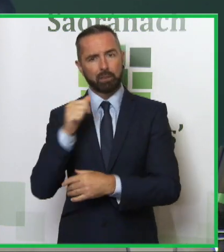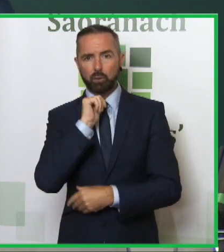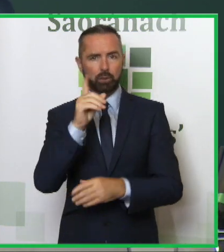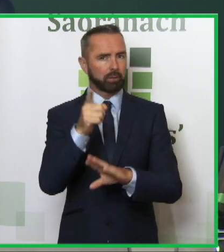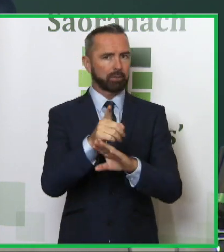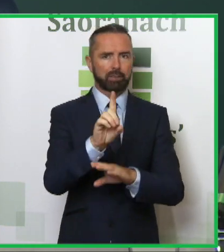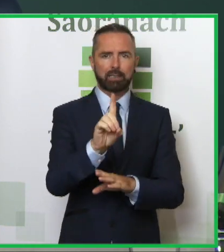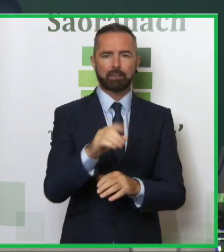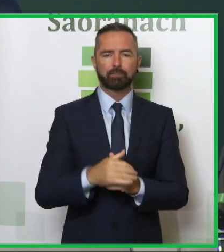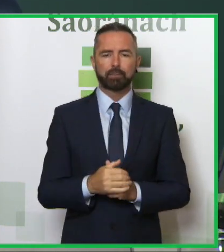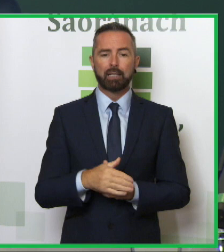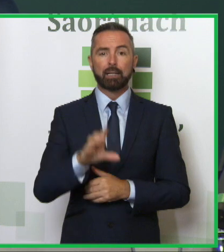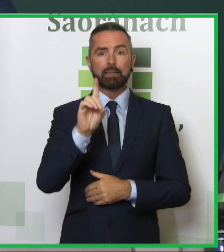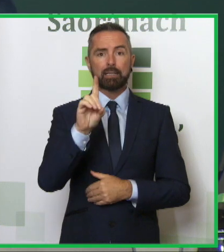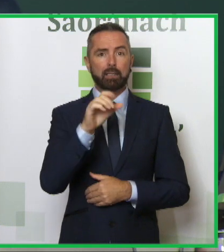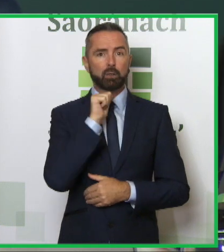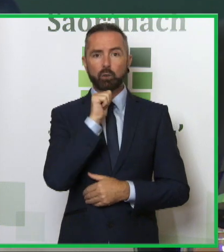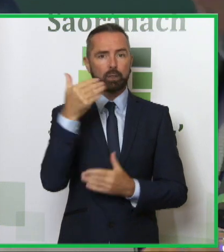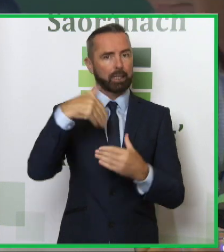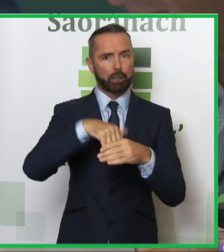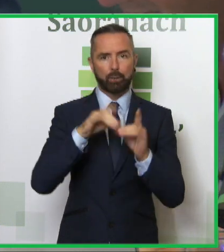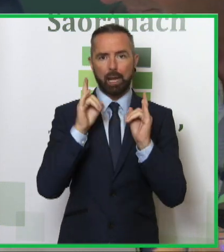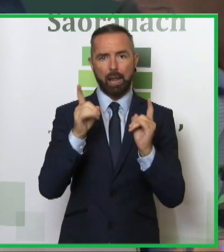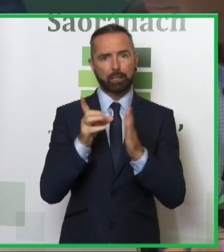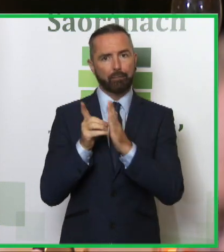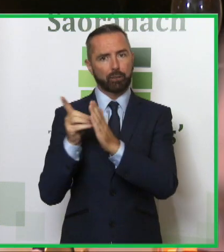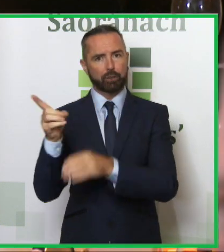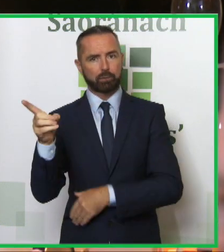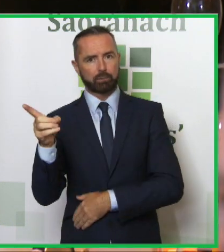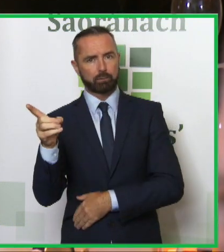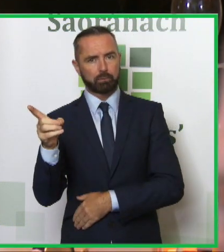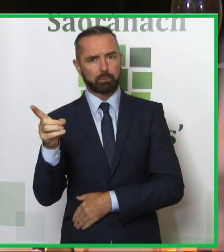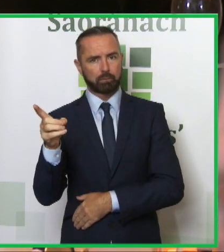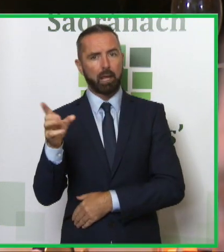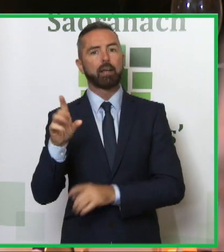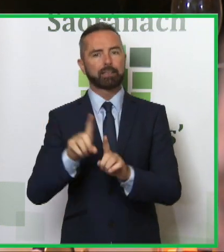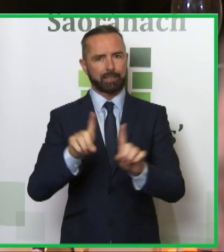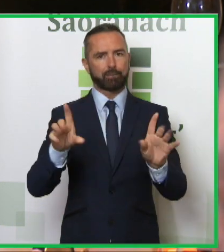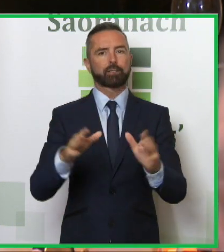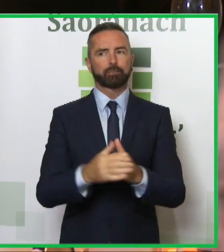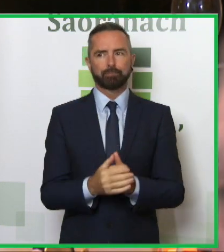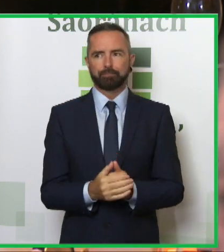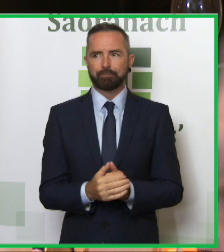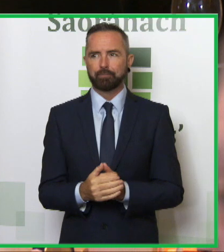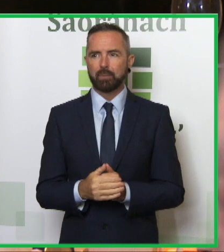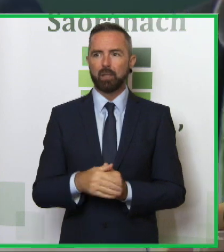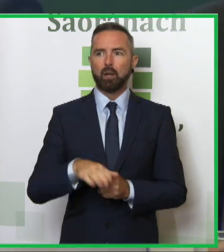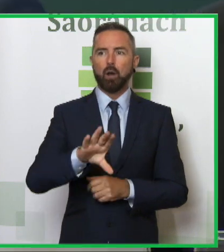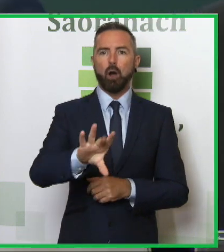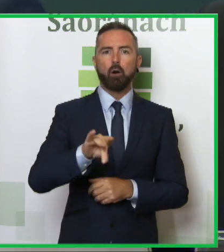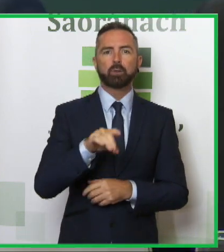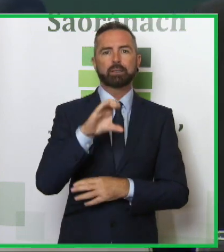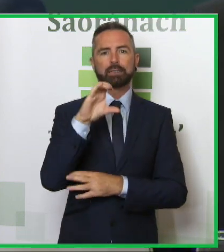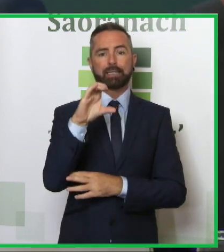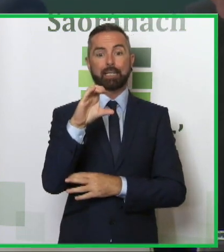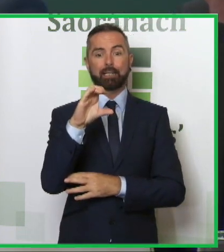exist in option D. Option D doesn't include health diversion, and that's the distinction. So option C, if you like, is